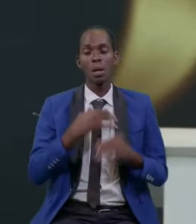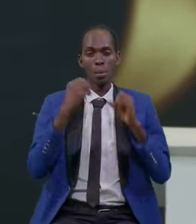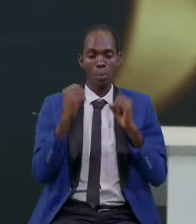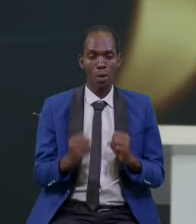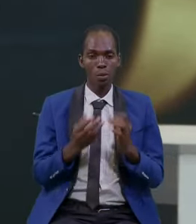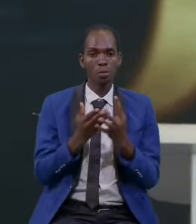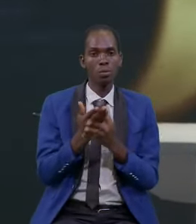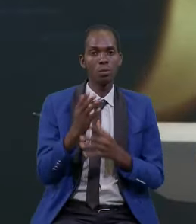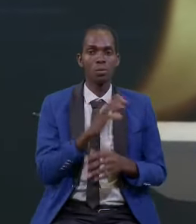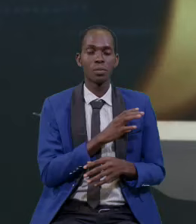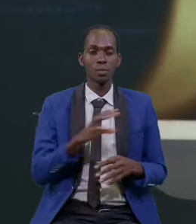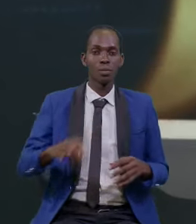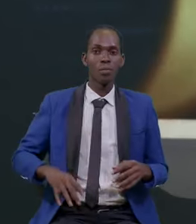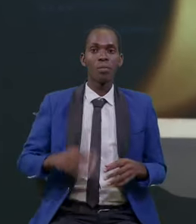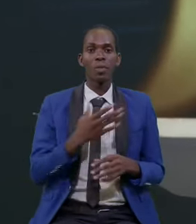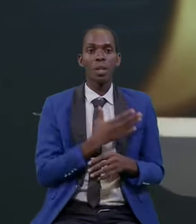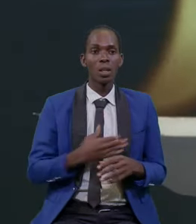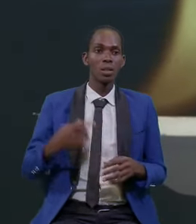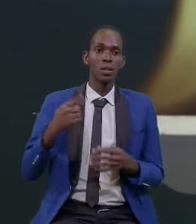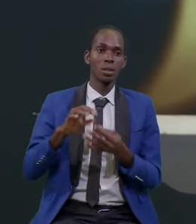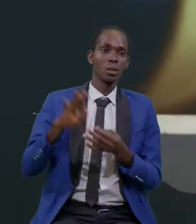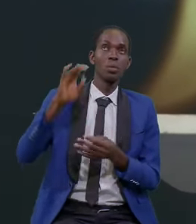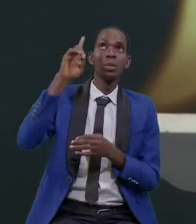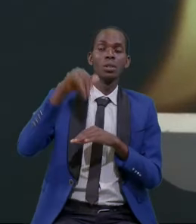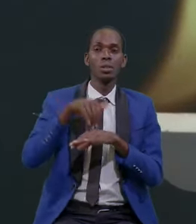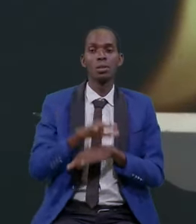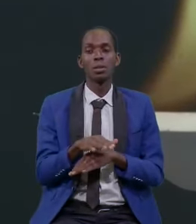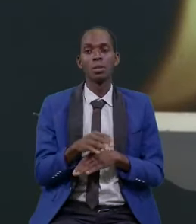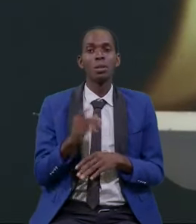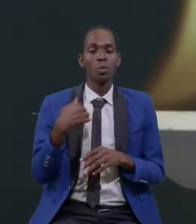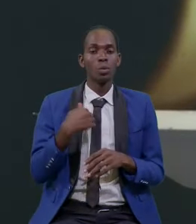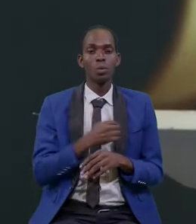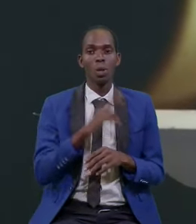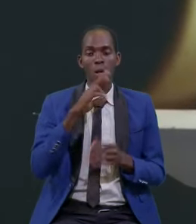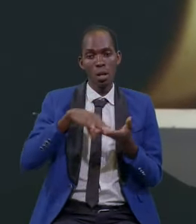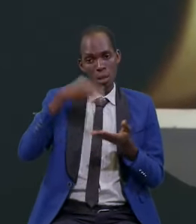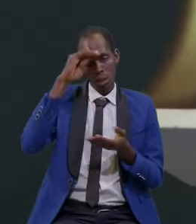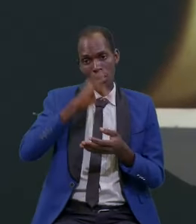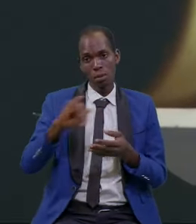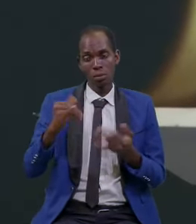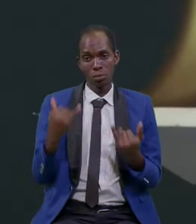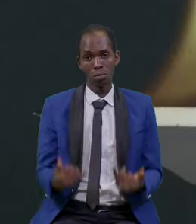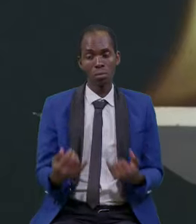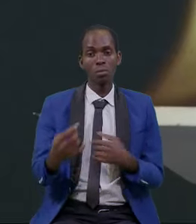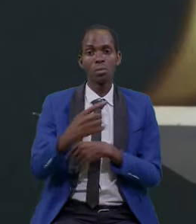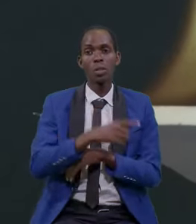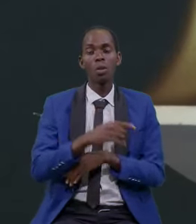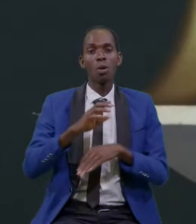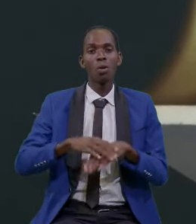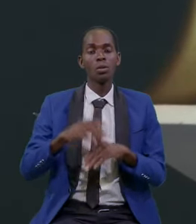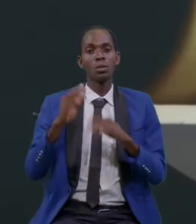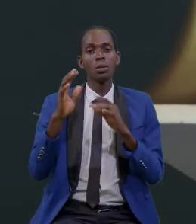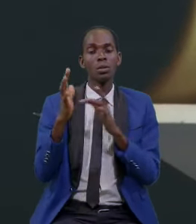and the Spirit he sends. We're talking today, this time, on Jesus, the name